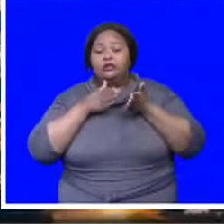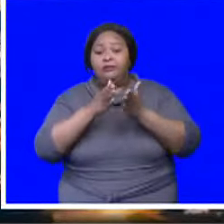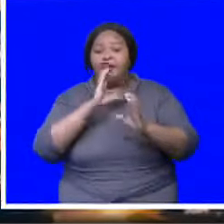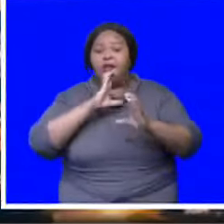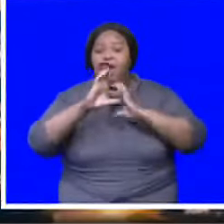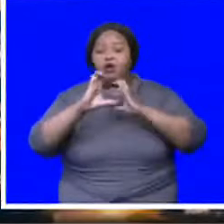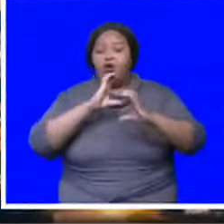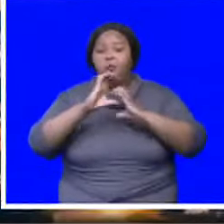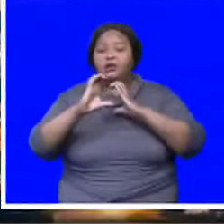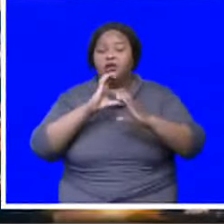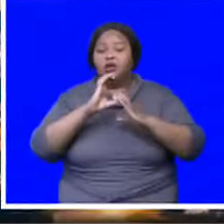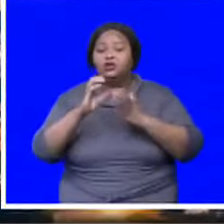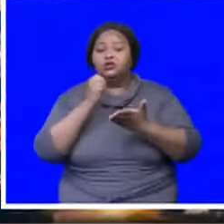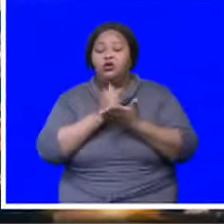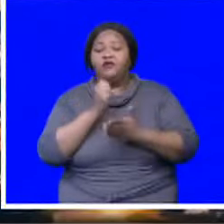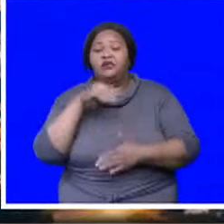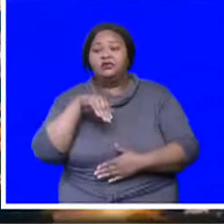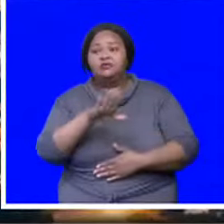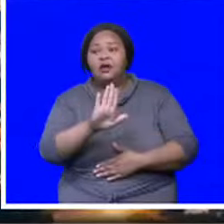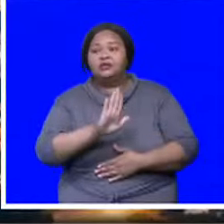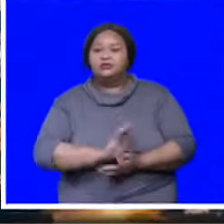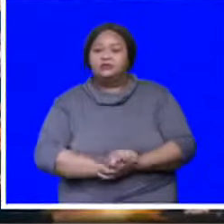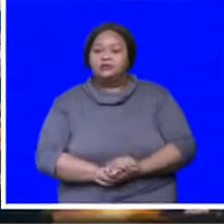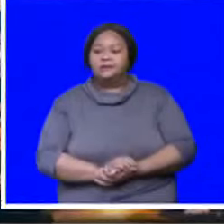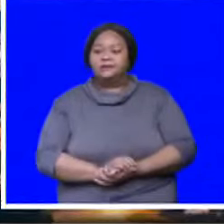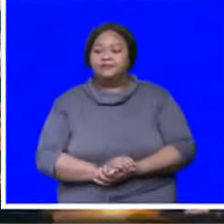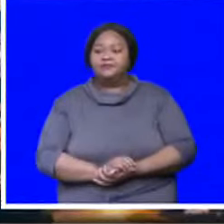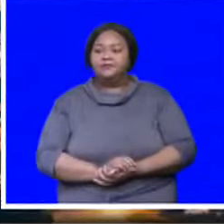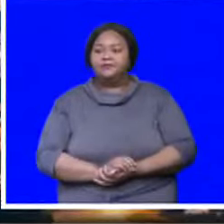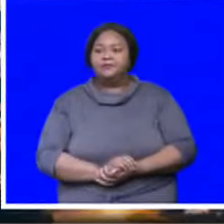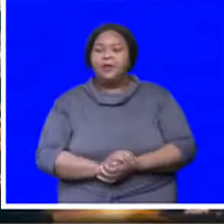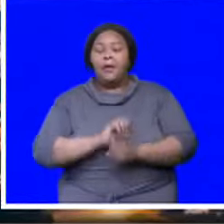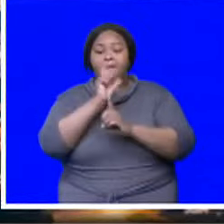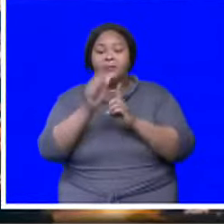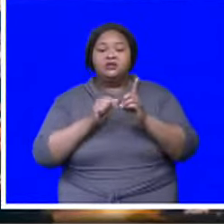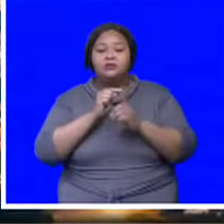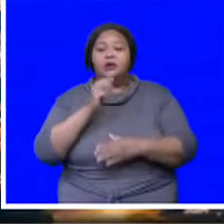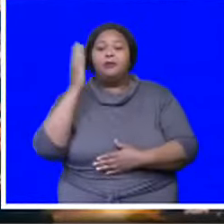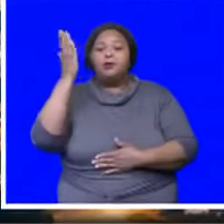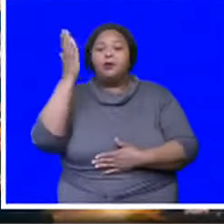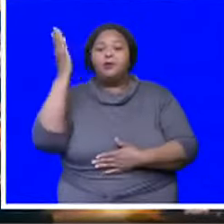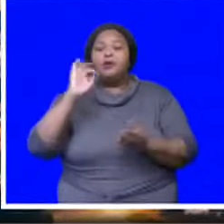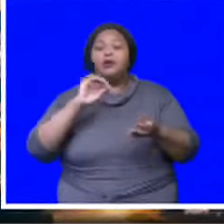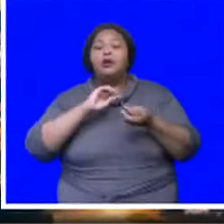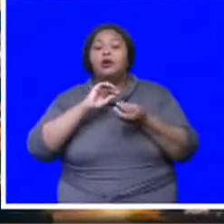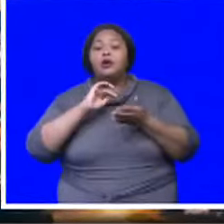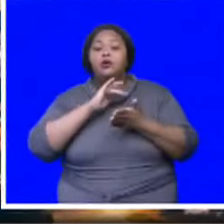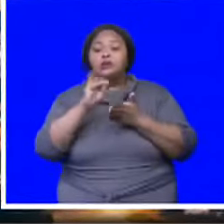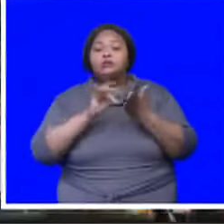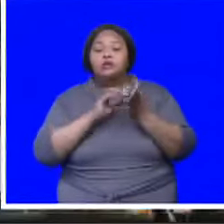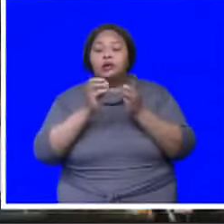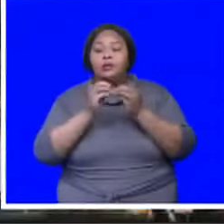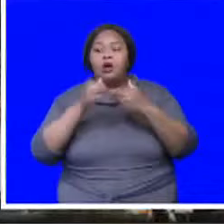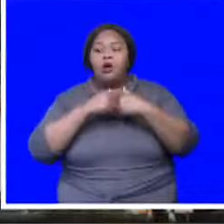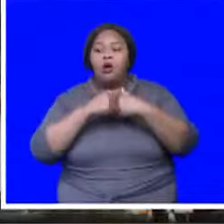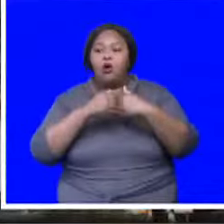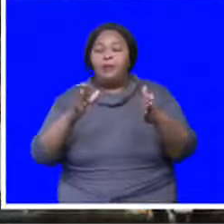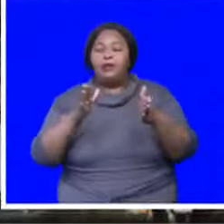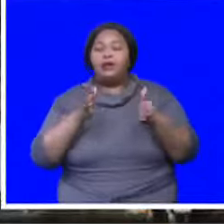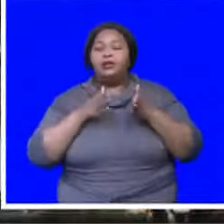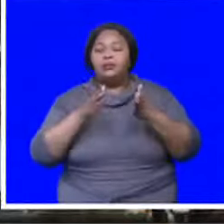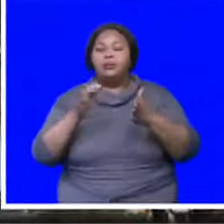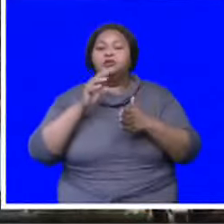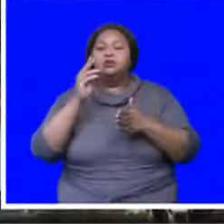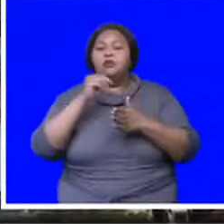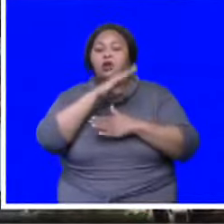opening of the museum by His Majesty King Mswati III, who was represented by the Prime Minister Cleopas Dlamini. The governor of